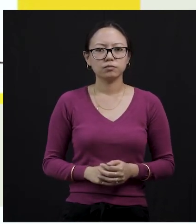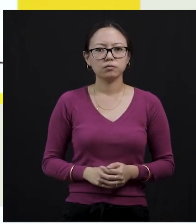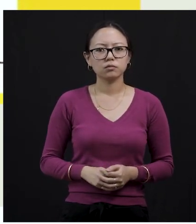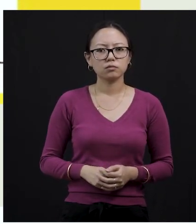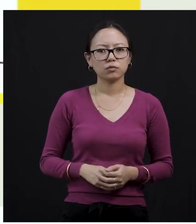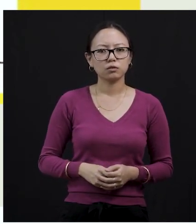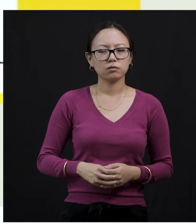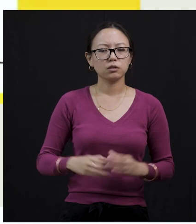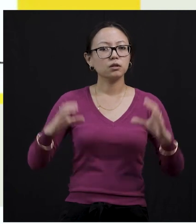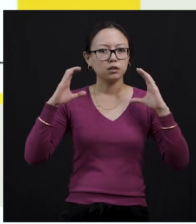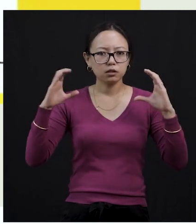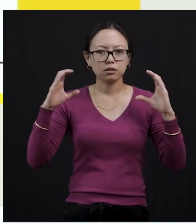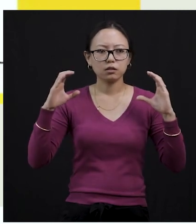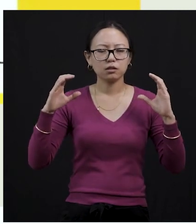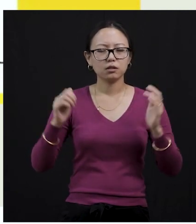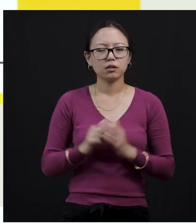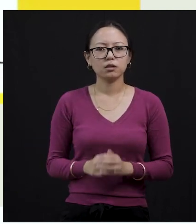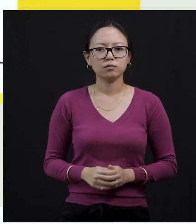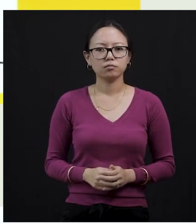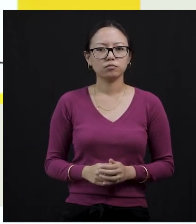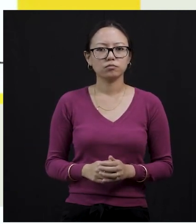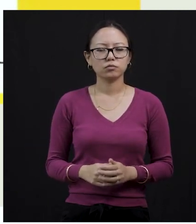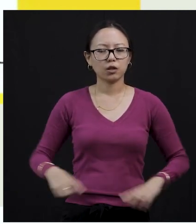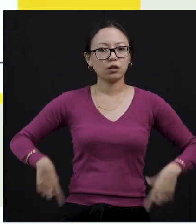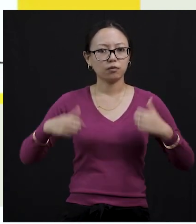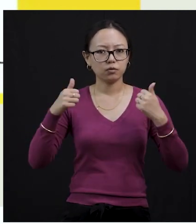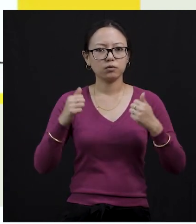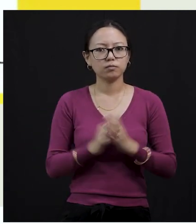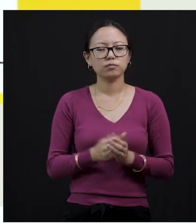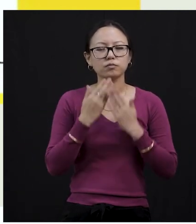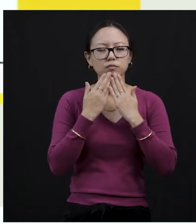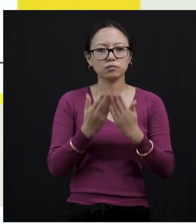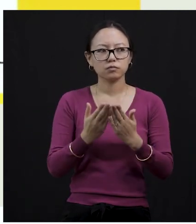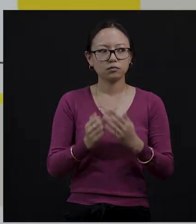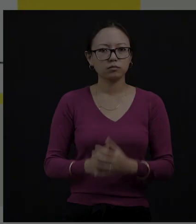right? Till then, all of you take care and stay safe. Thank you.